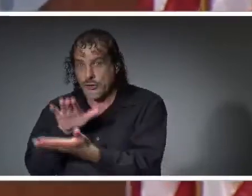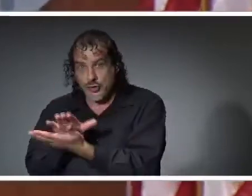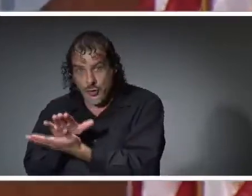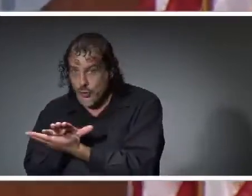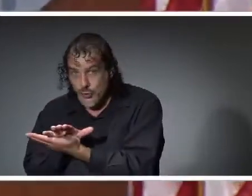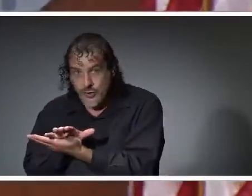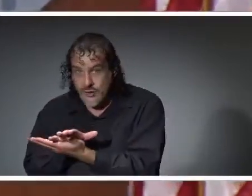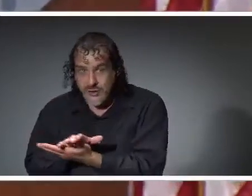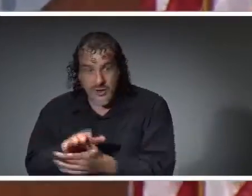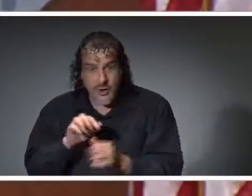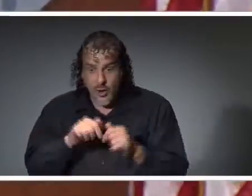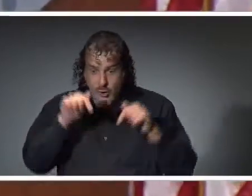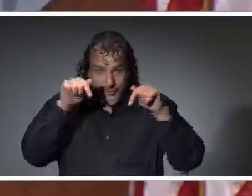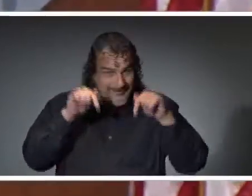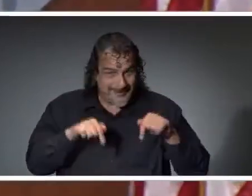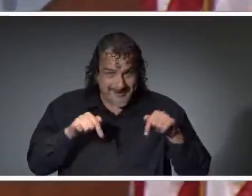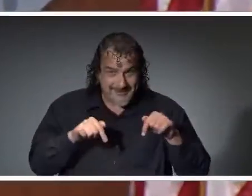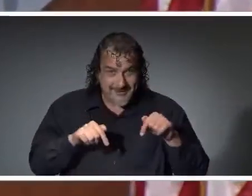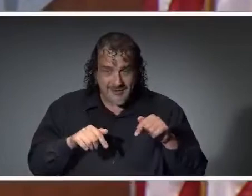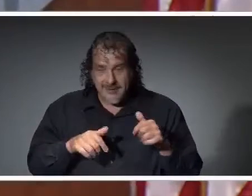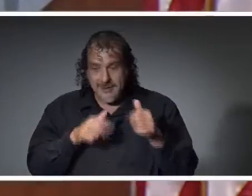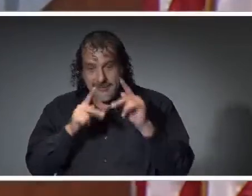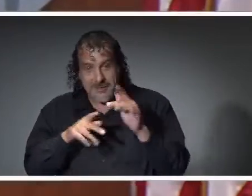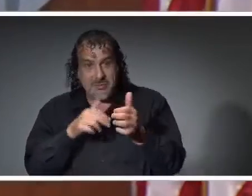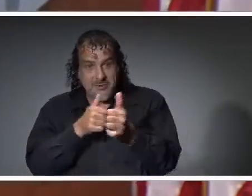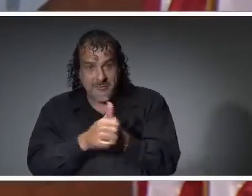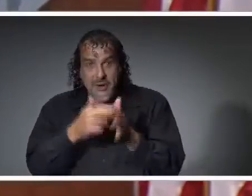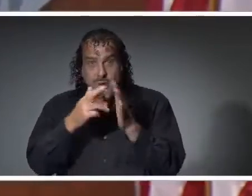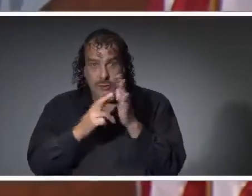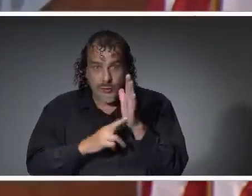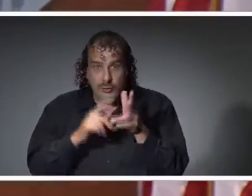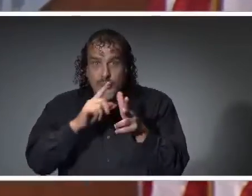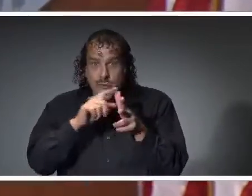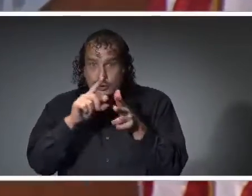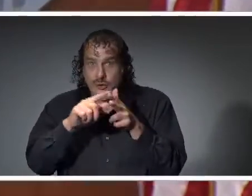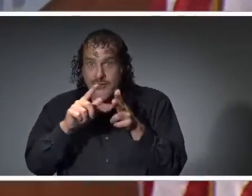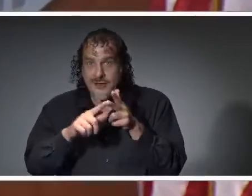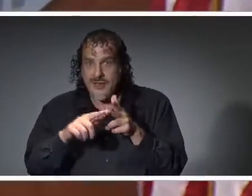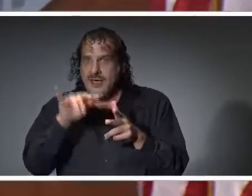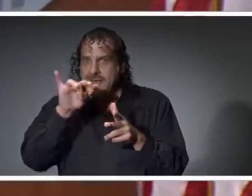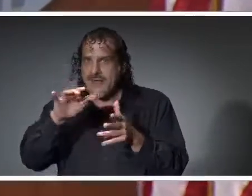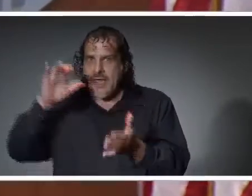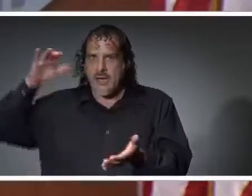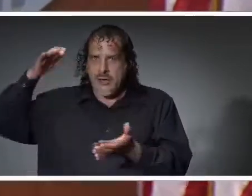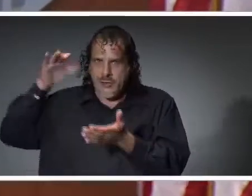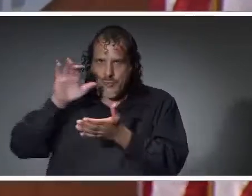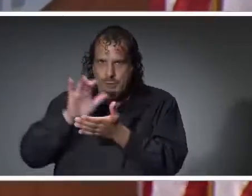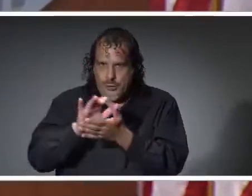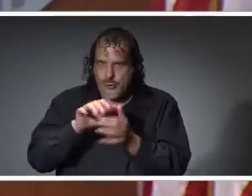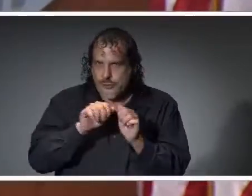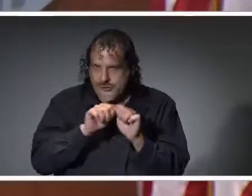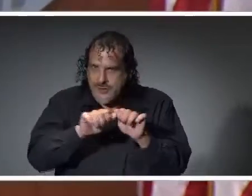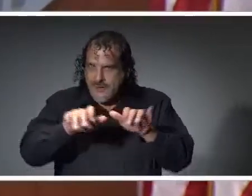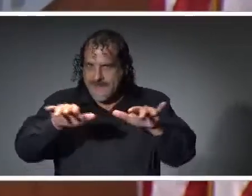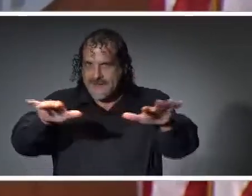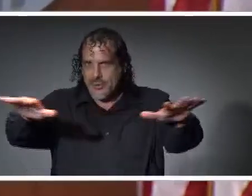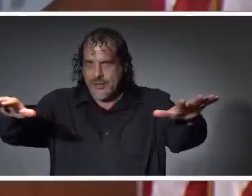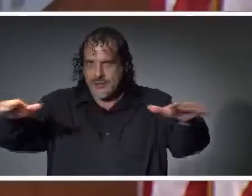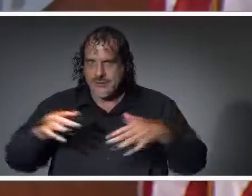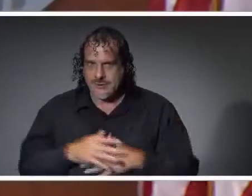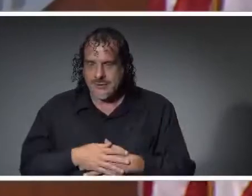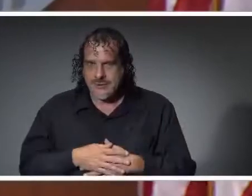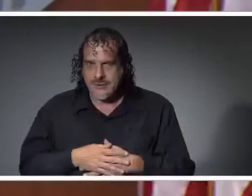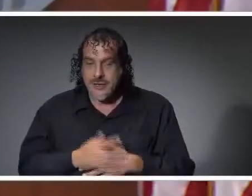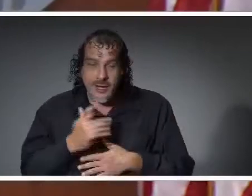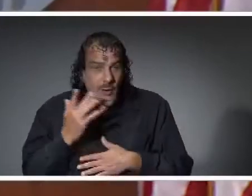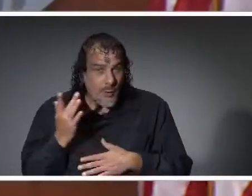settings such as this, structure tends to significantly reduce the likelihood of transmission, simply because